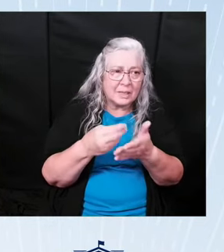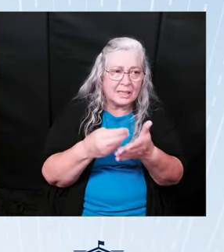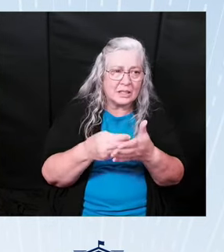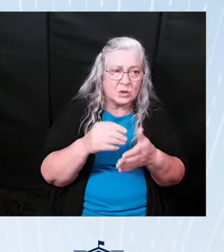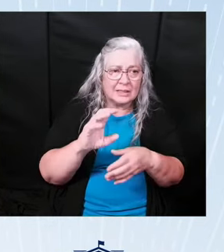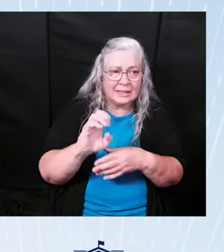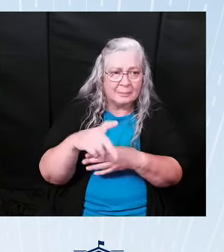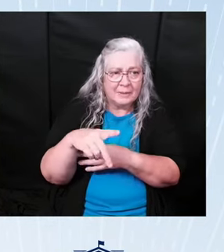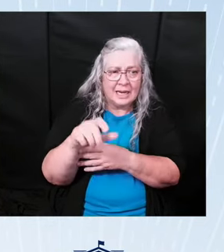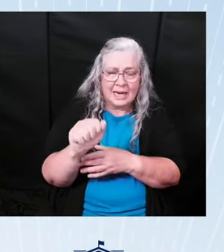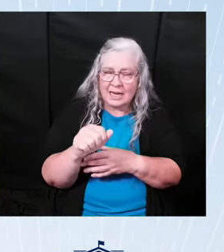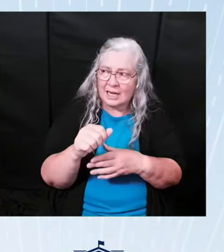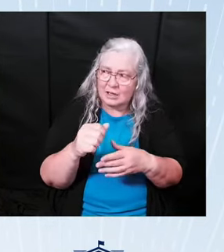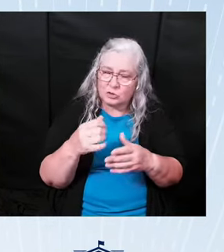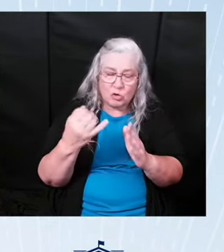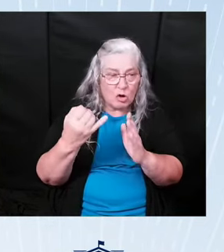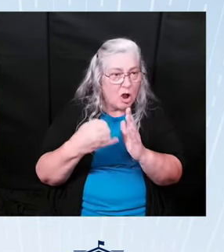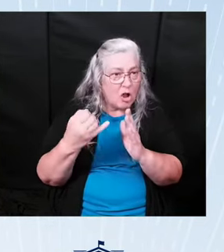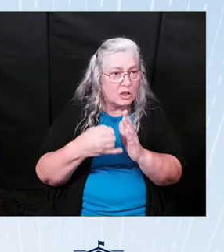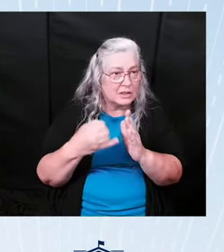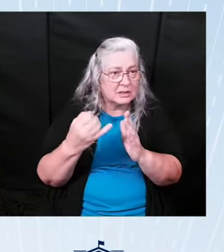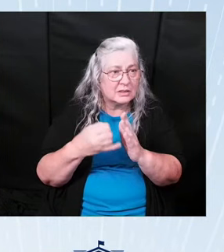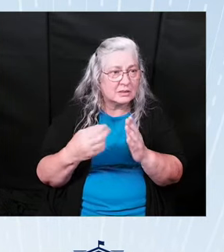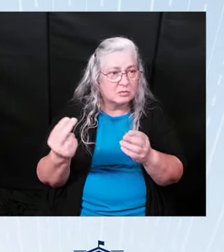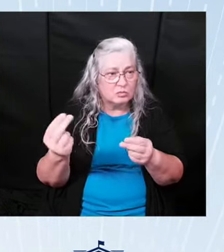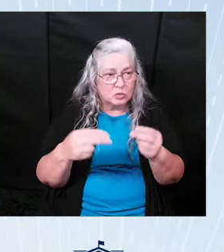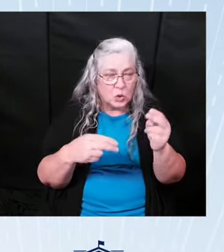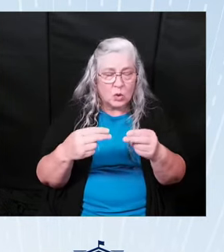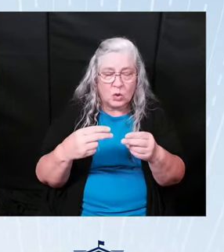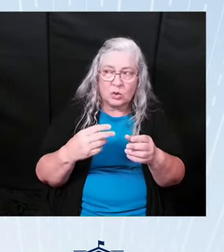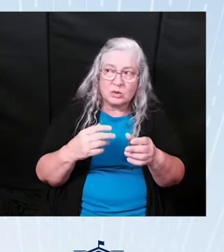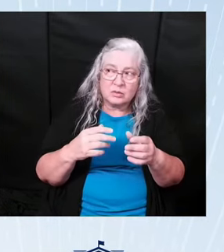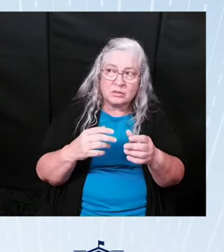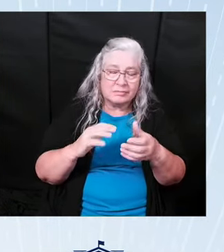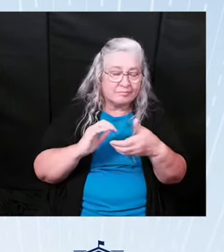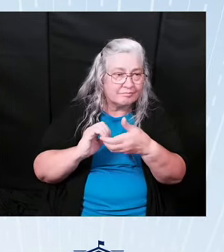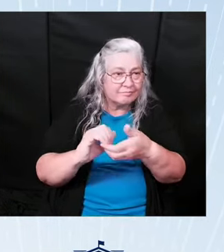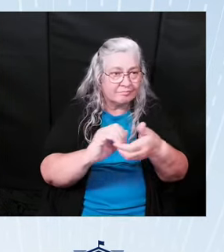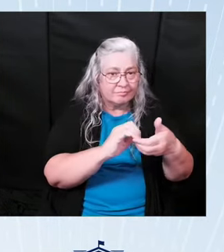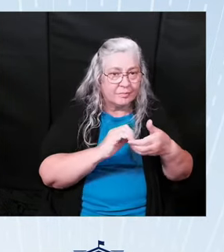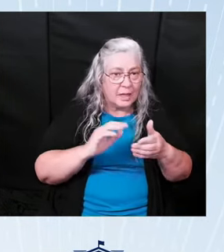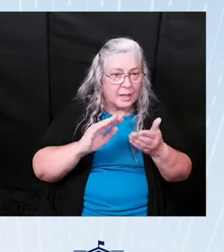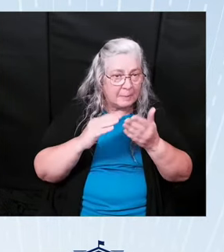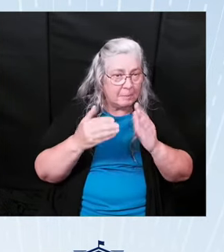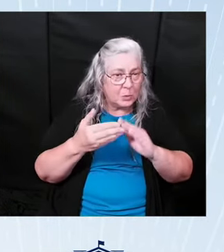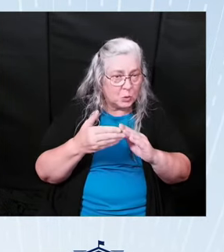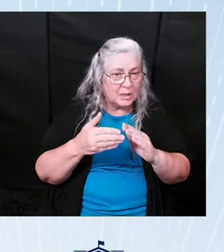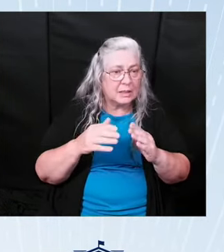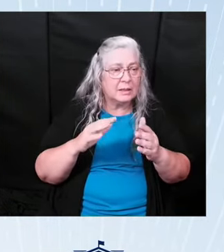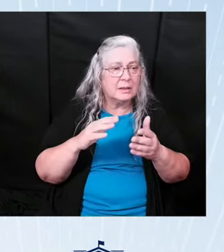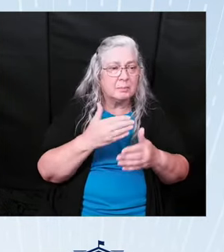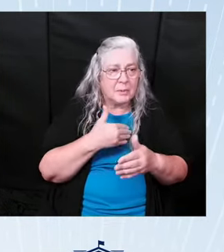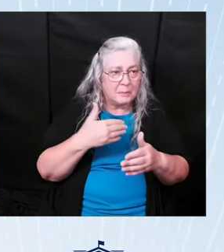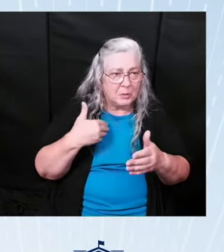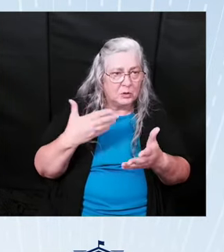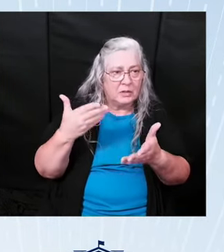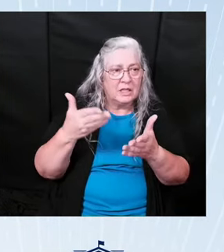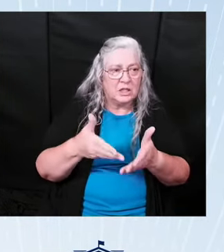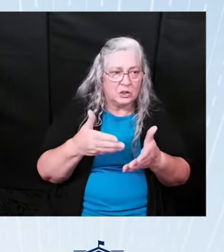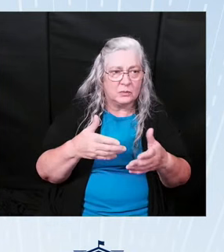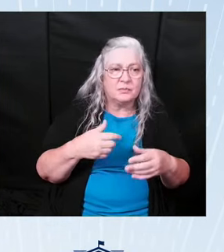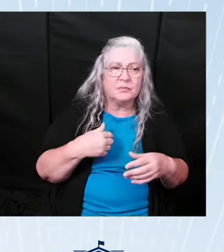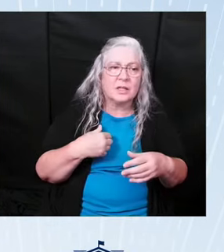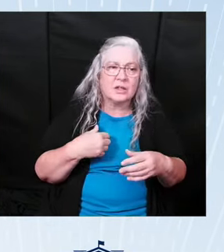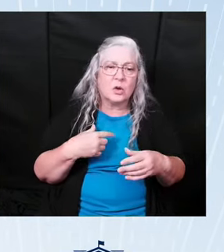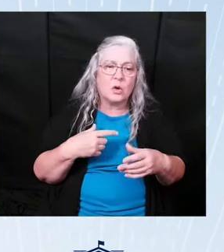poor air quality that they have there. And so I think that tapping into and supporting the arts in the storytelling